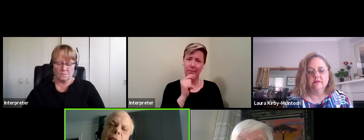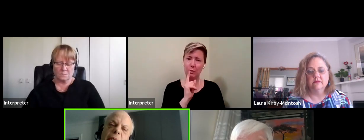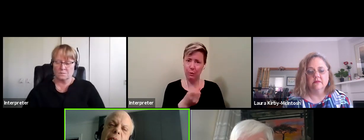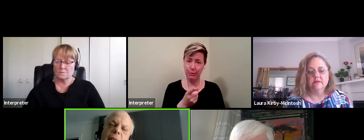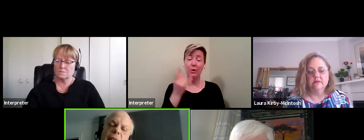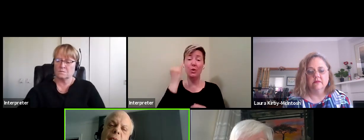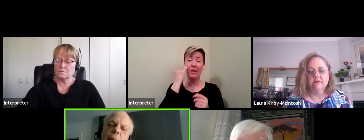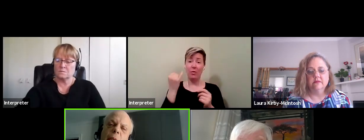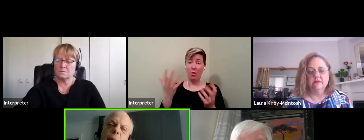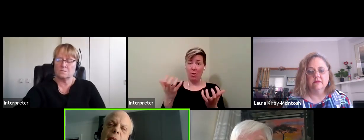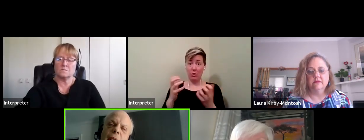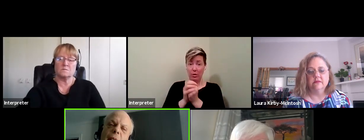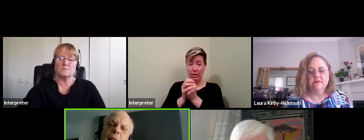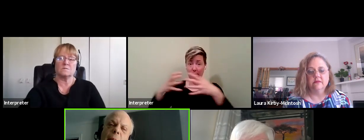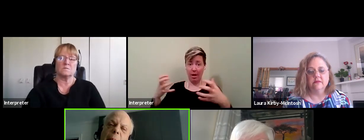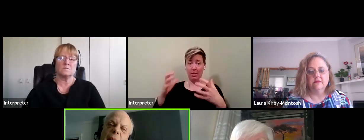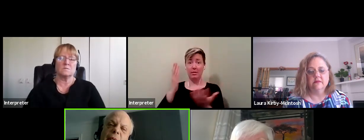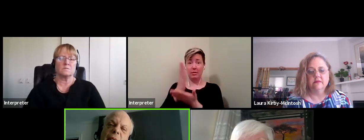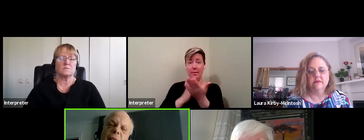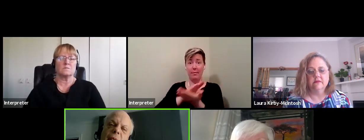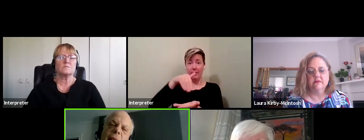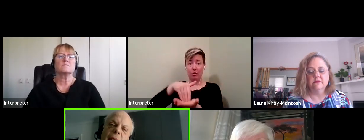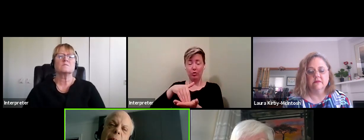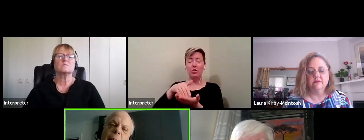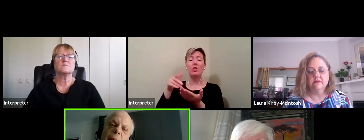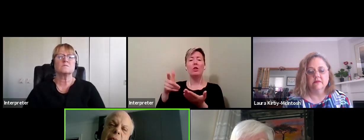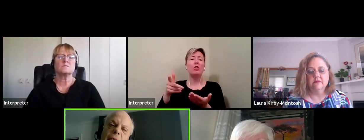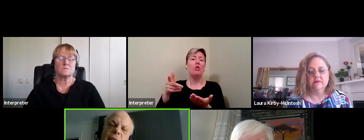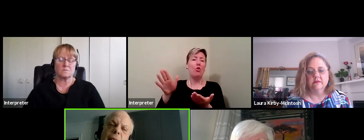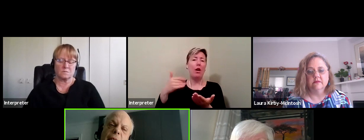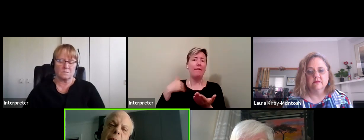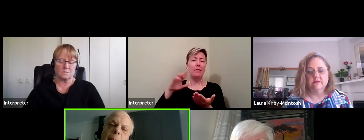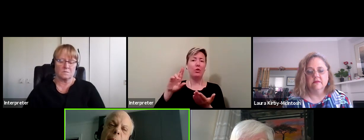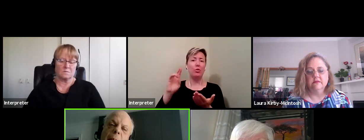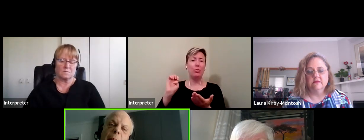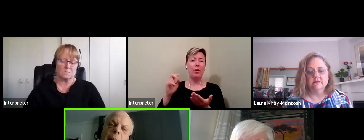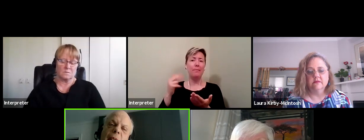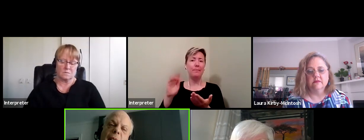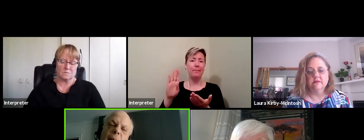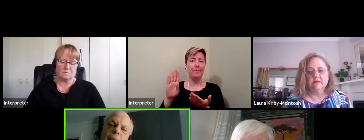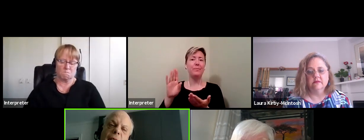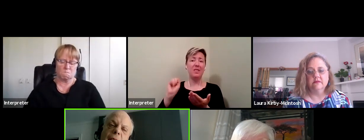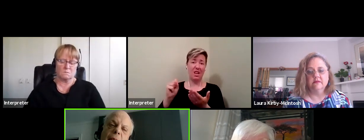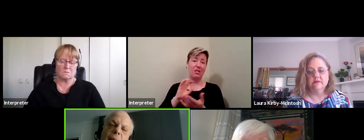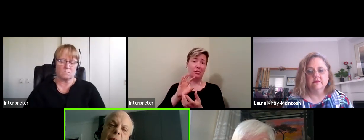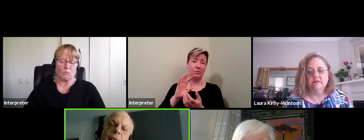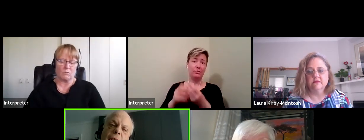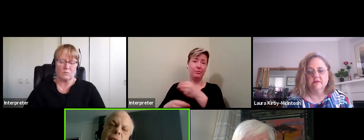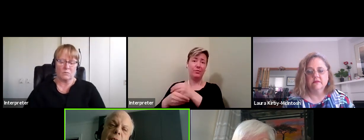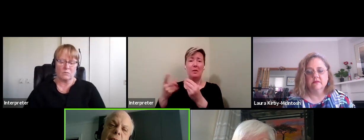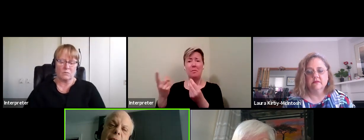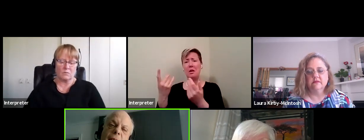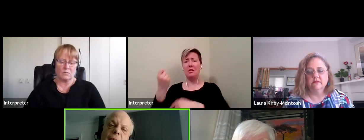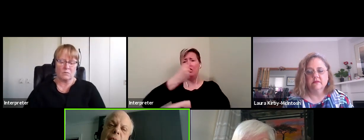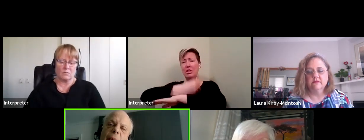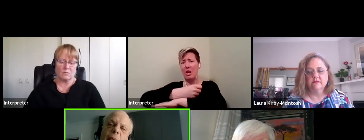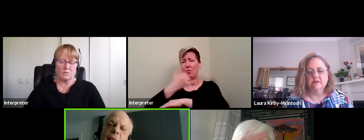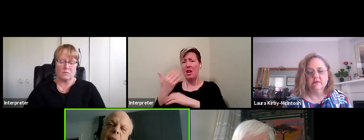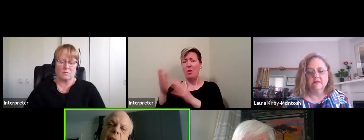rehab facilities, which ordinarily would be places that are delivering rehabilitation services, but probably right now are shut down or largely shut